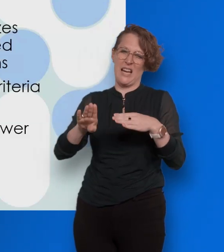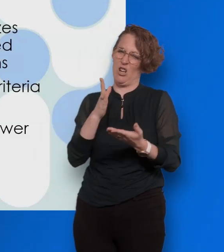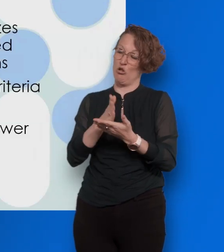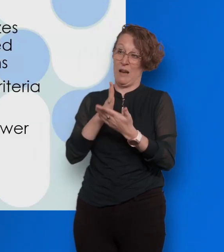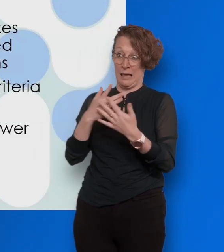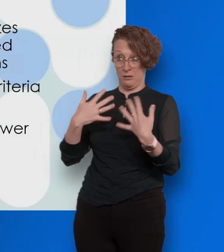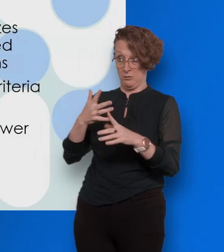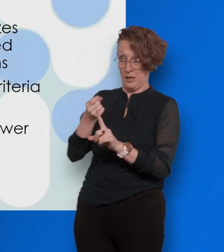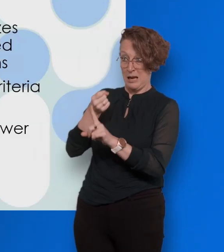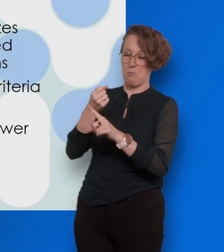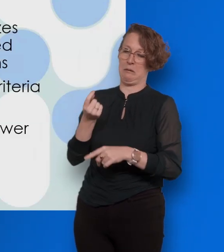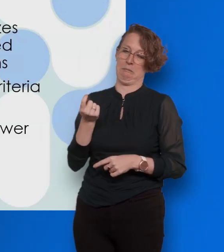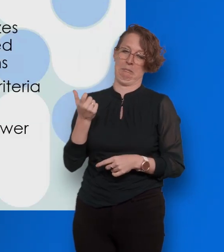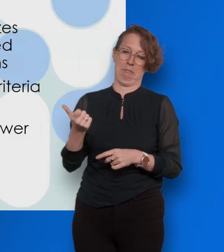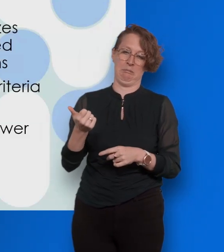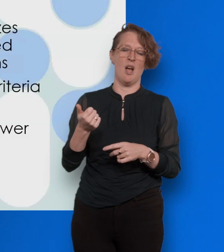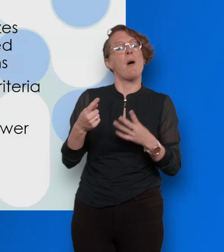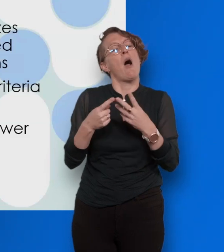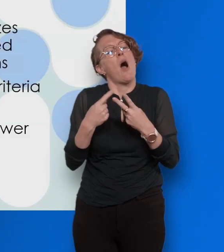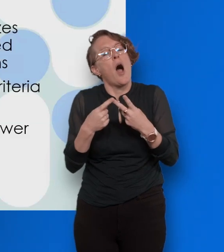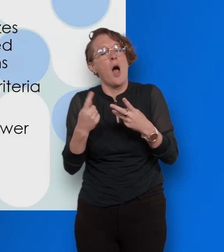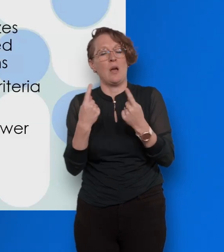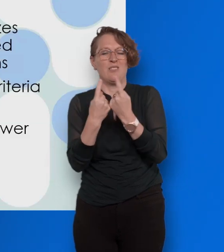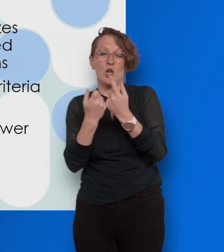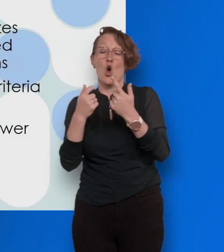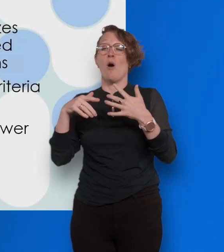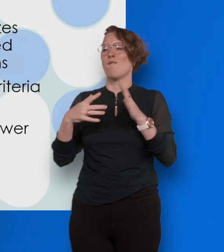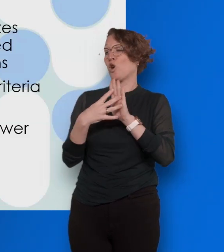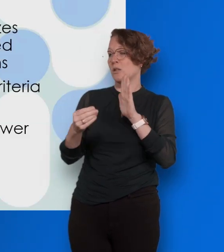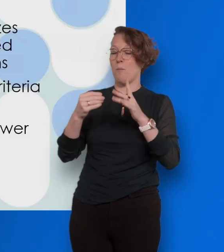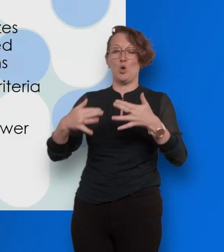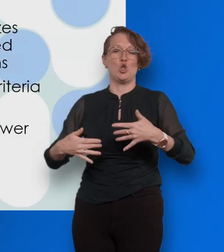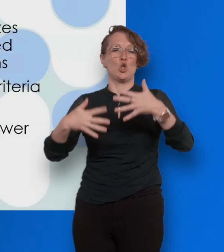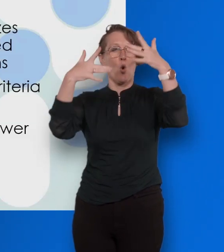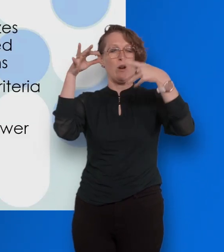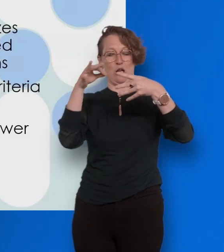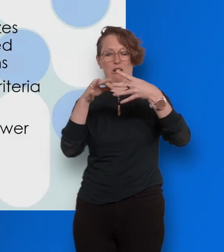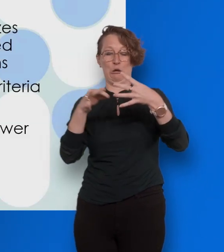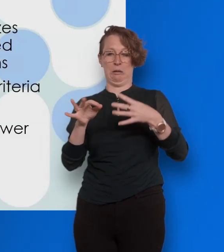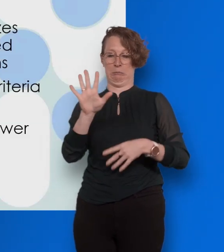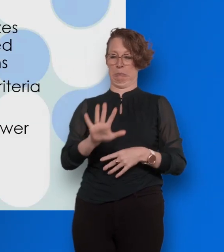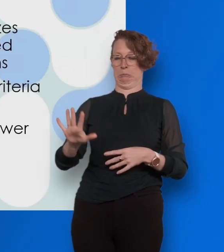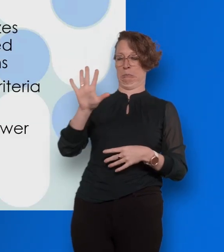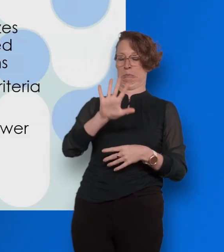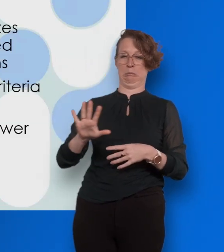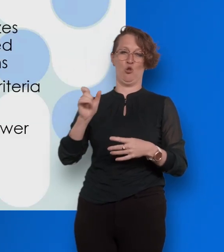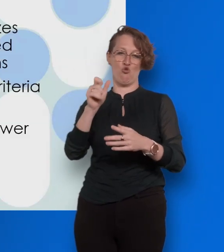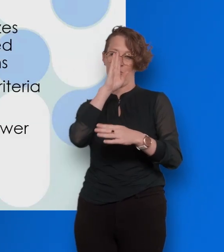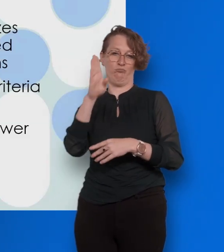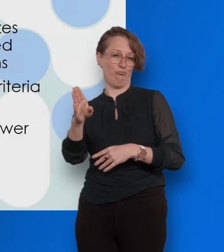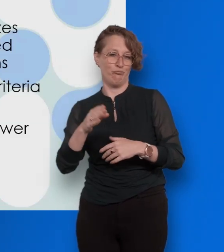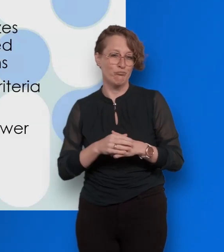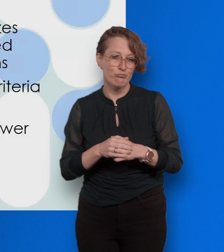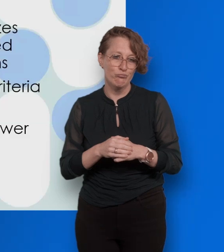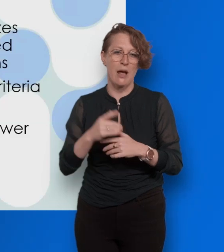necessarily effective, but that there's also other issues like ambiguous scoring criteria that lead to lower scores